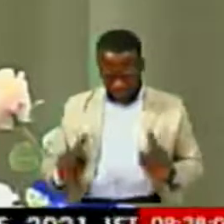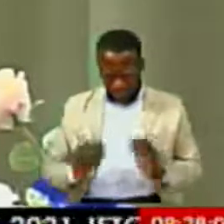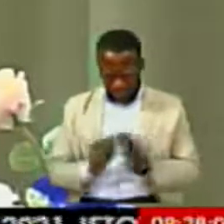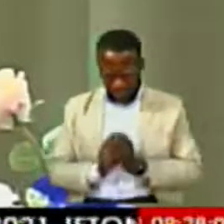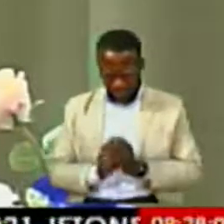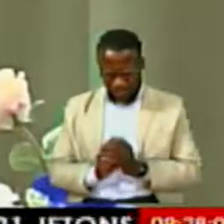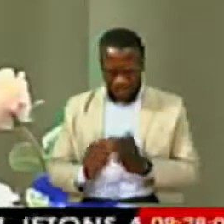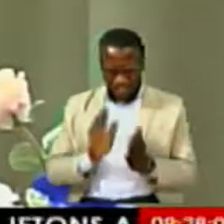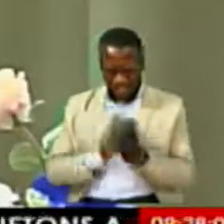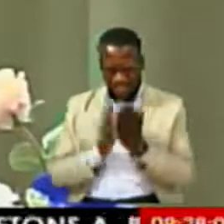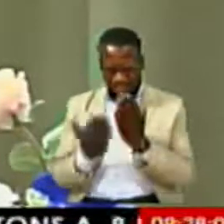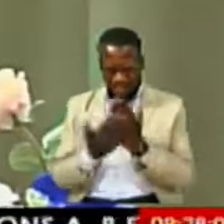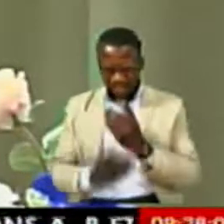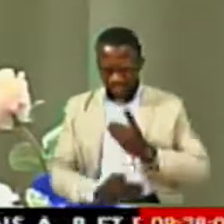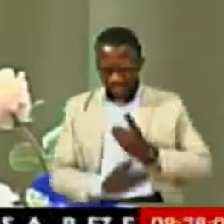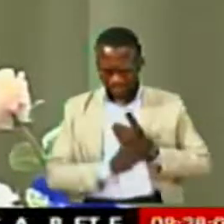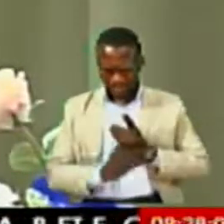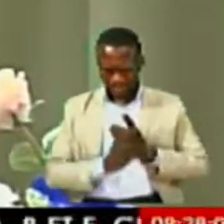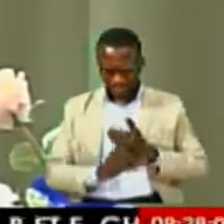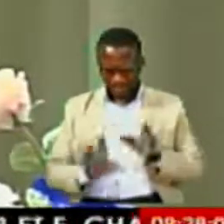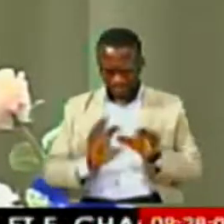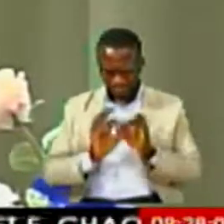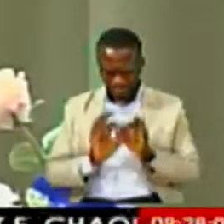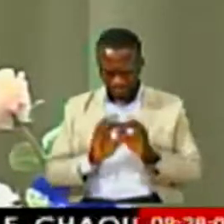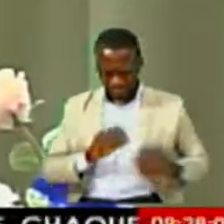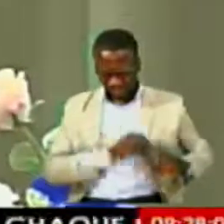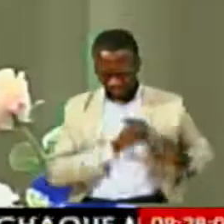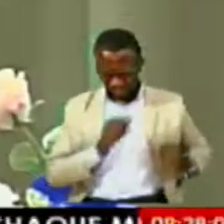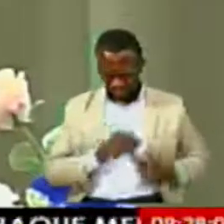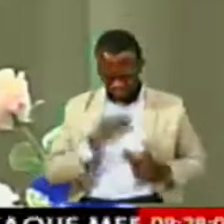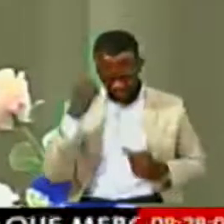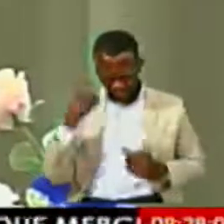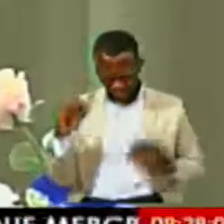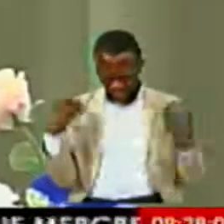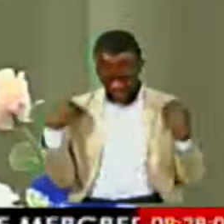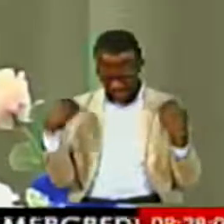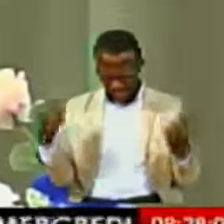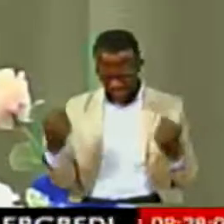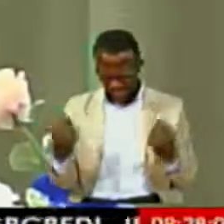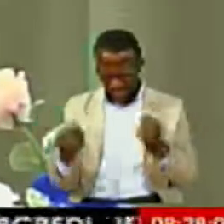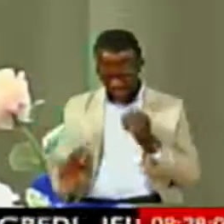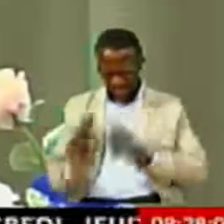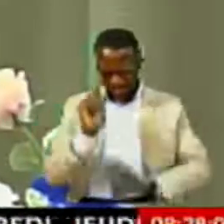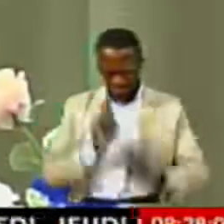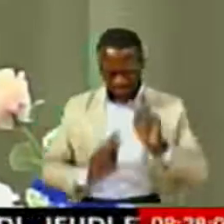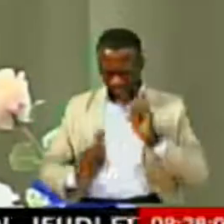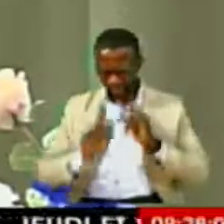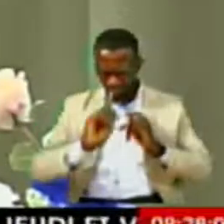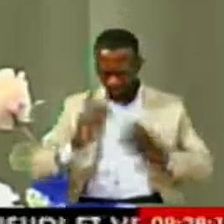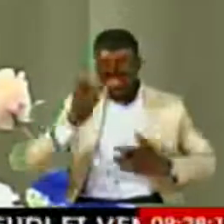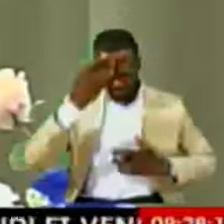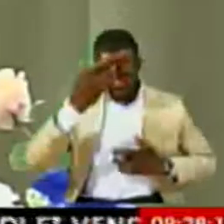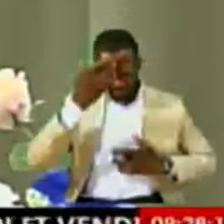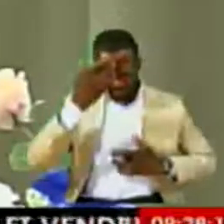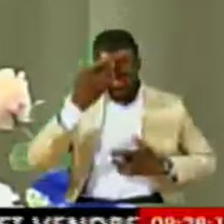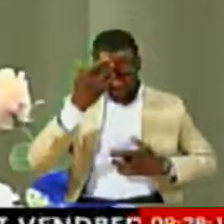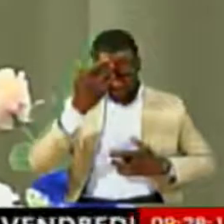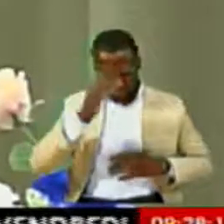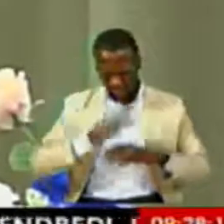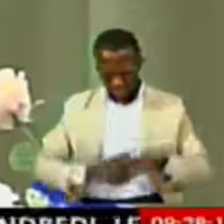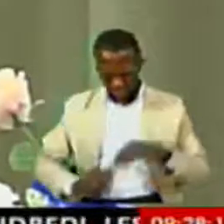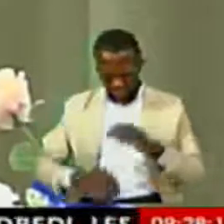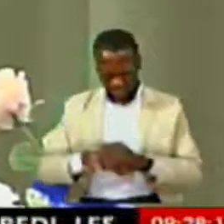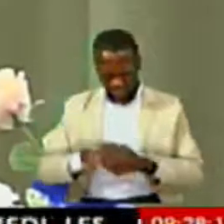cœur. Grant to everyone according to the desire of their heart. Guéris les malades. Heal the sick. Console les affligés. Comfort